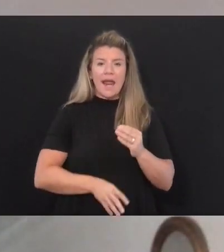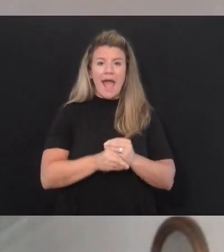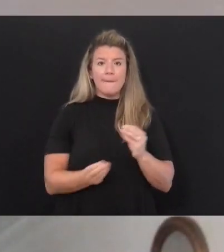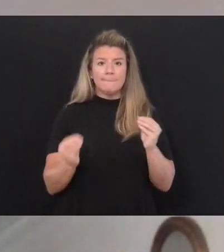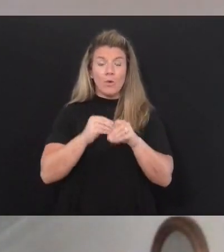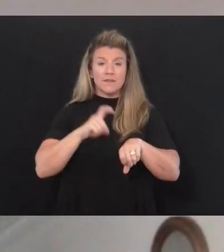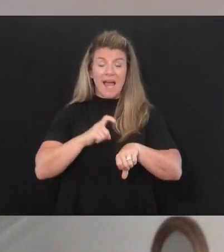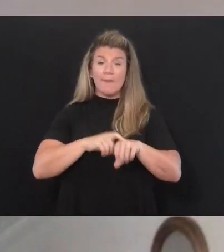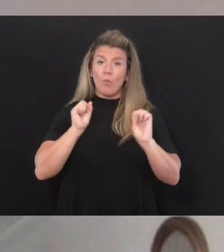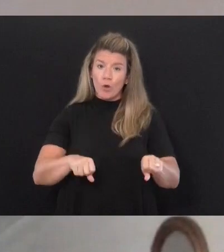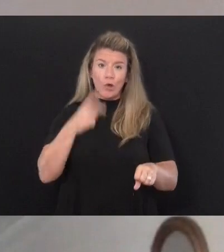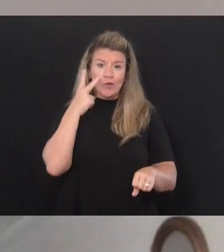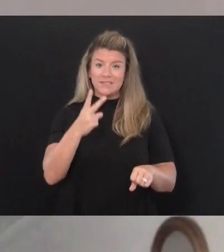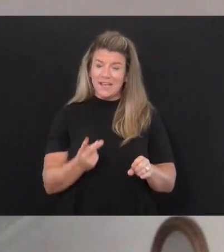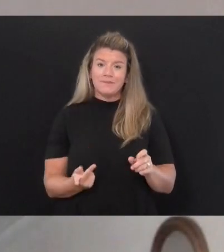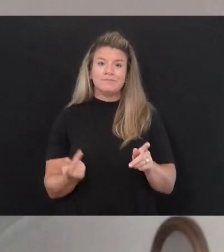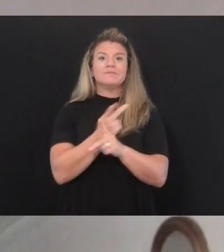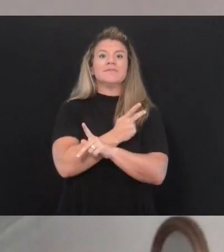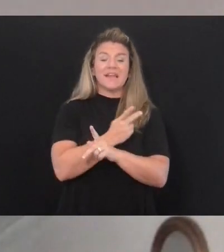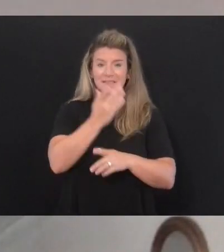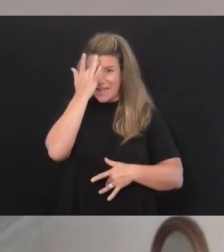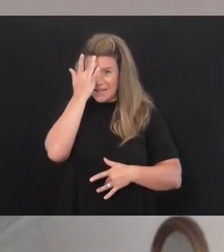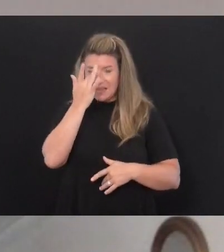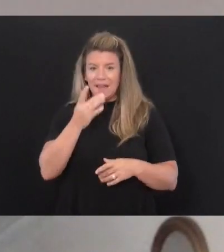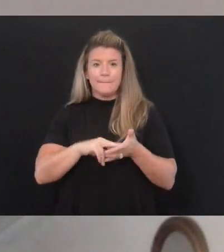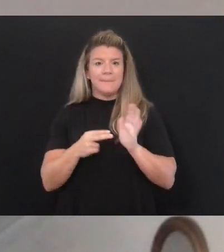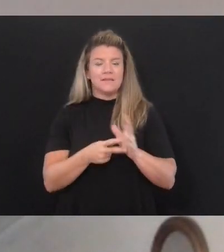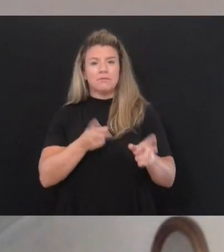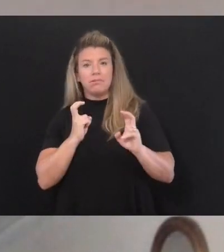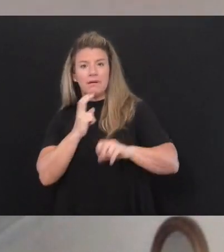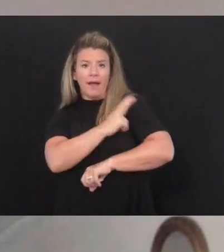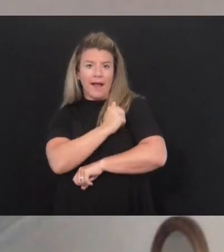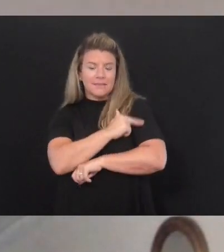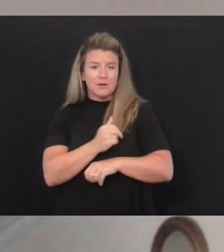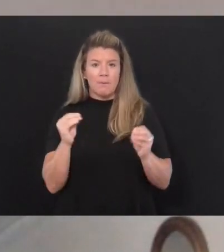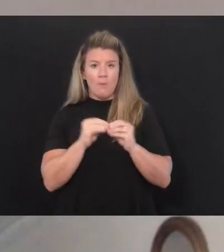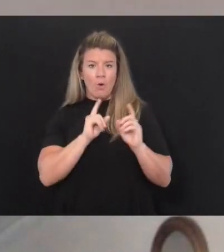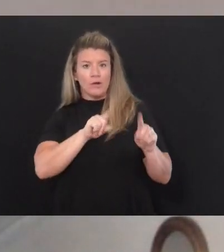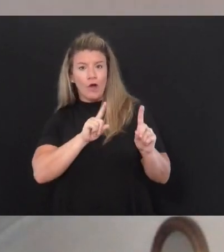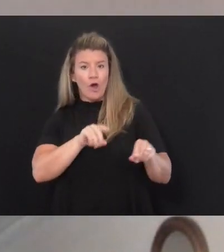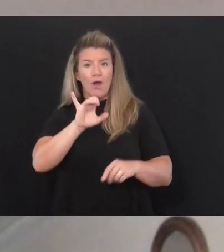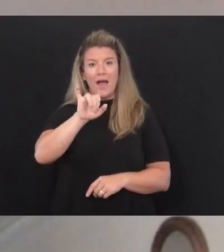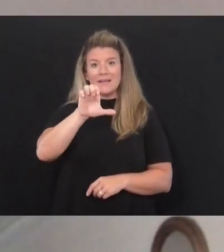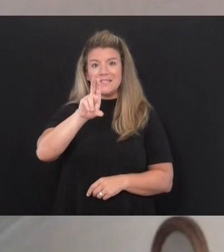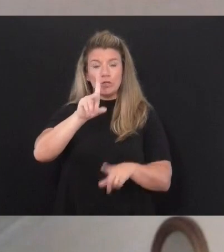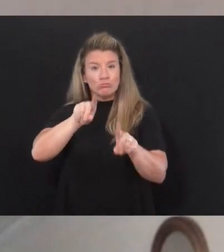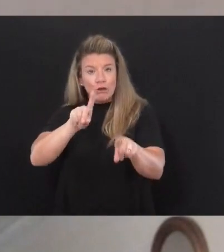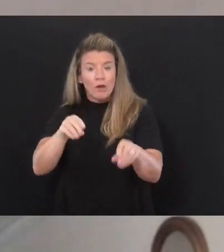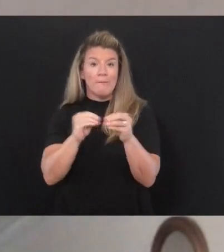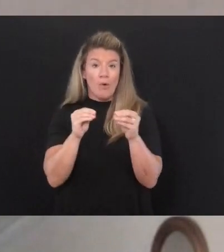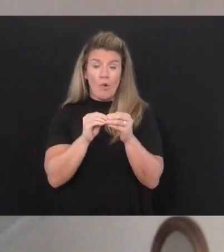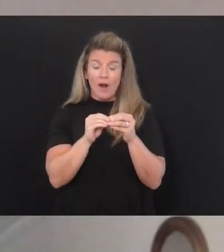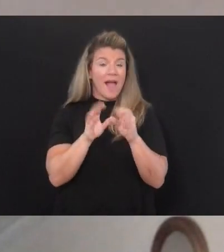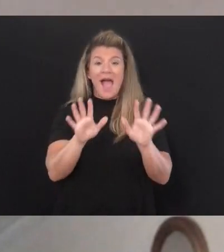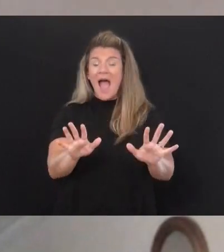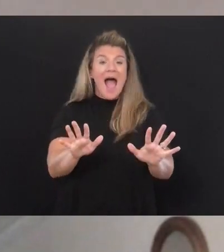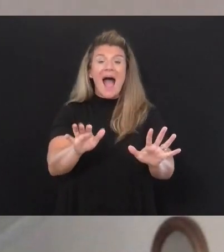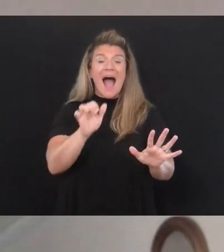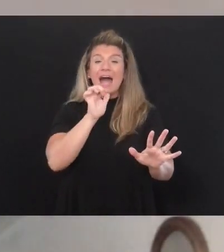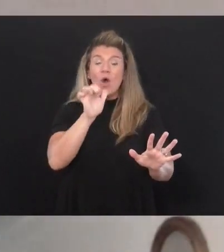April 15th filing date that all of us kind of dread or do dread in a lot of ways.